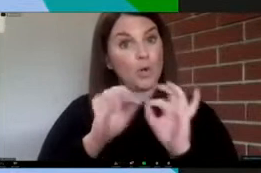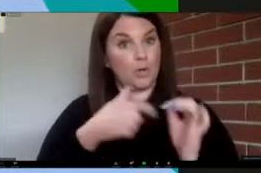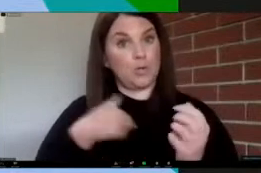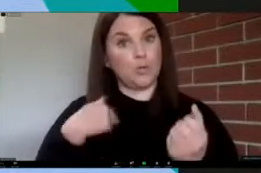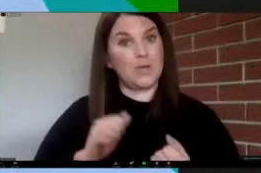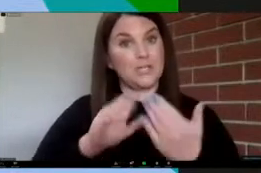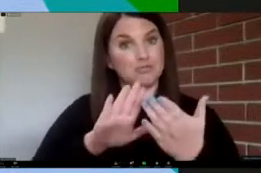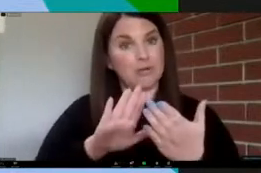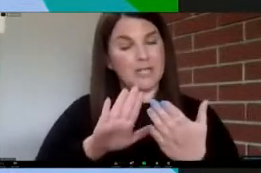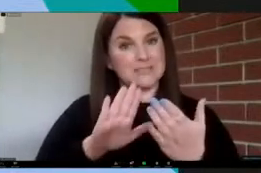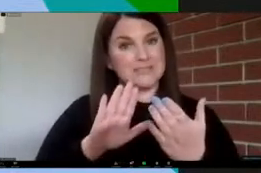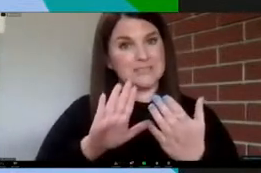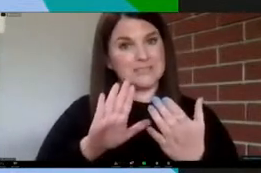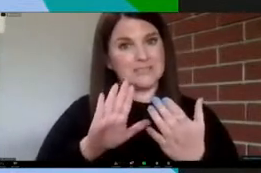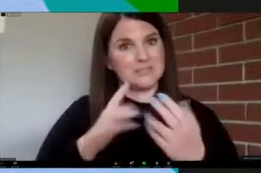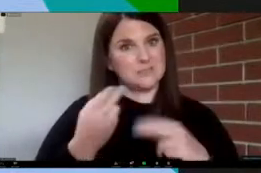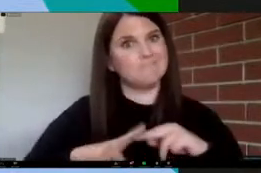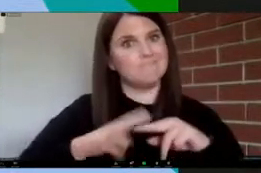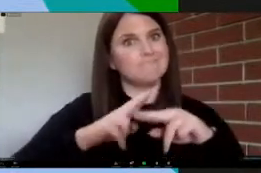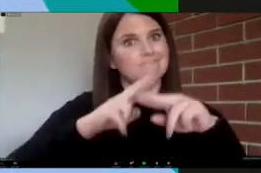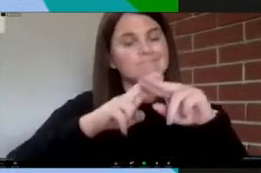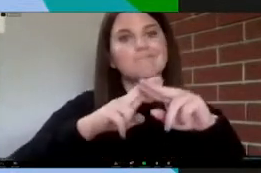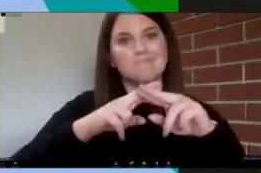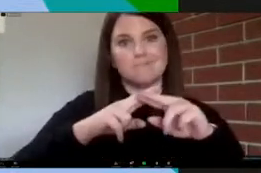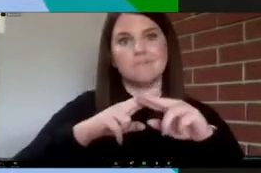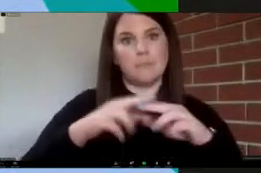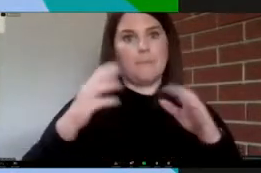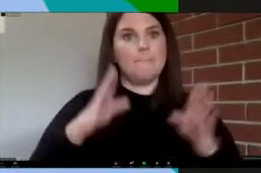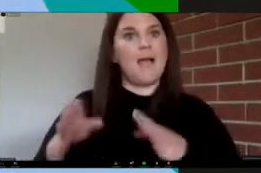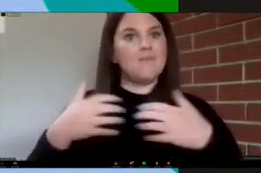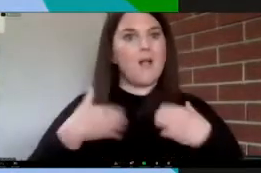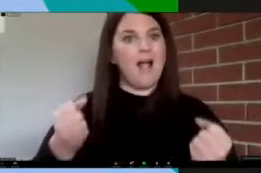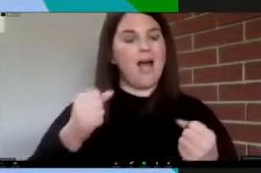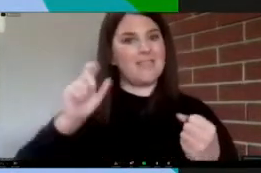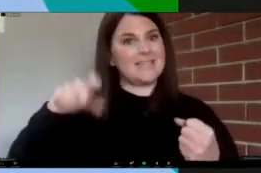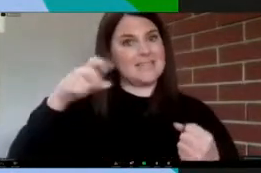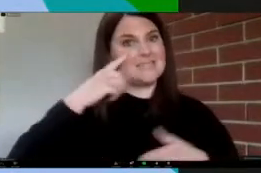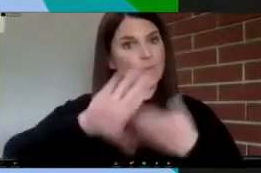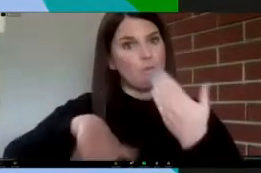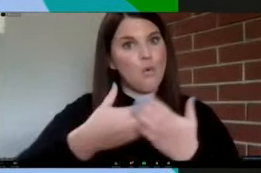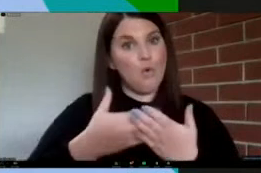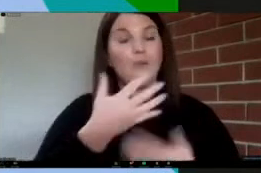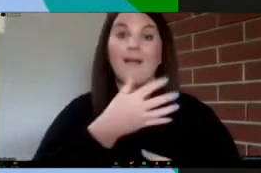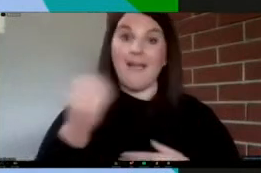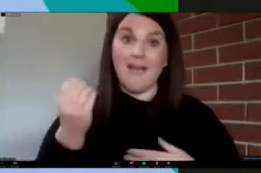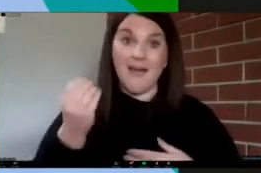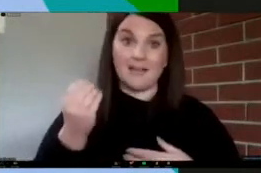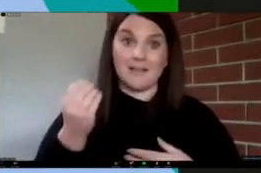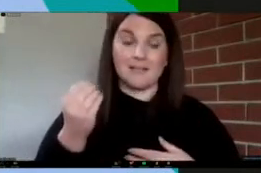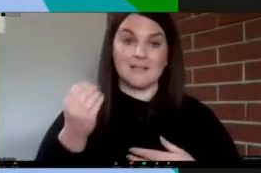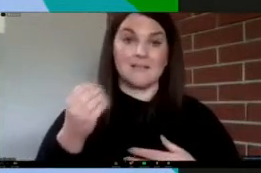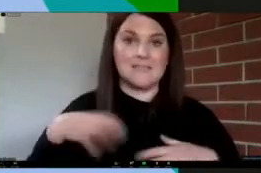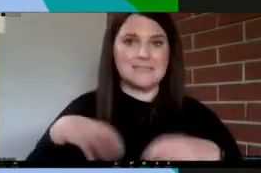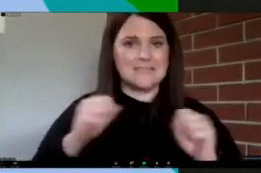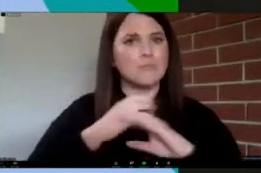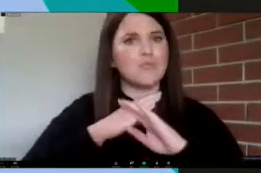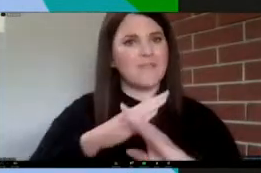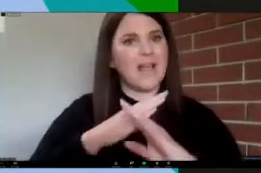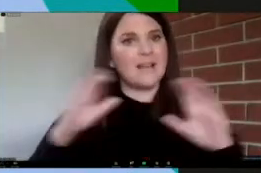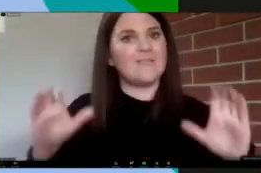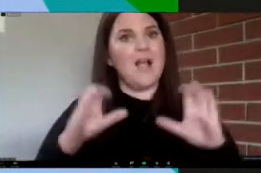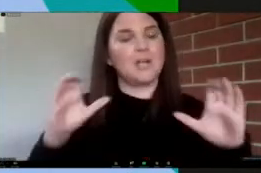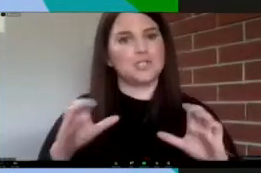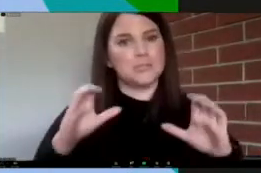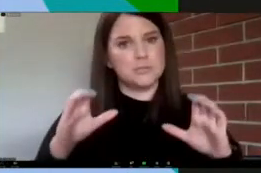the emergent and acute mental and behavioral health needs for all, as well as take the preventative actions to